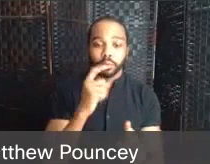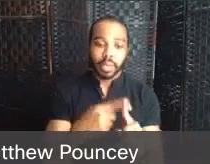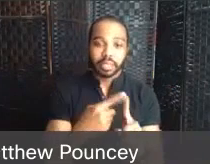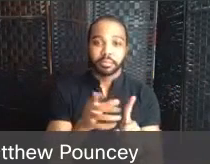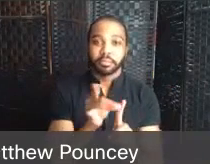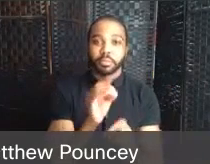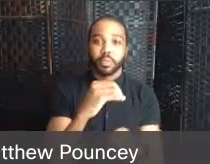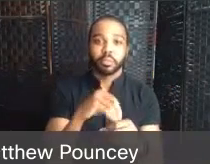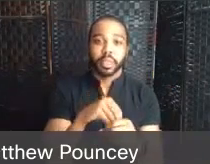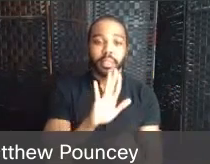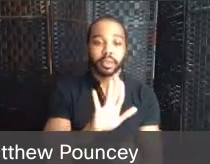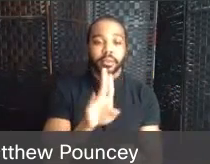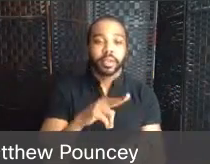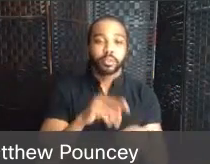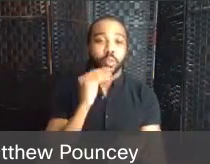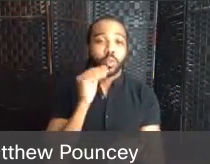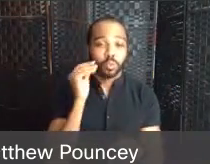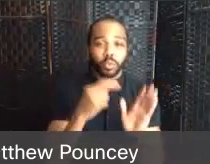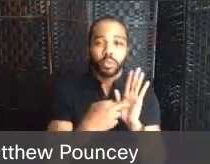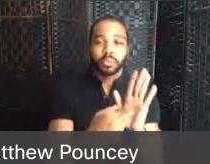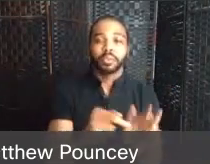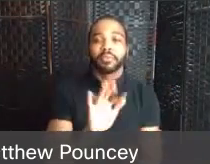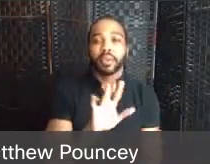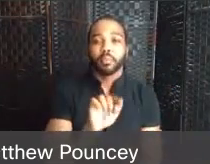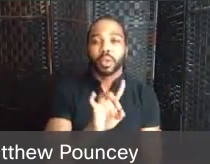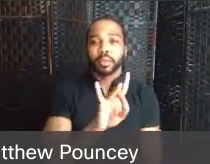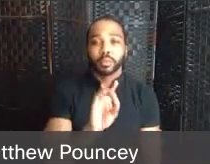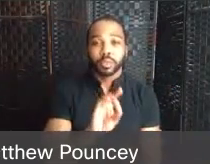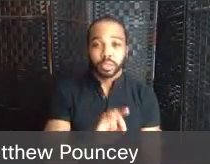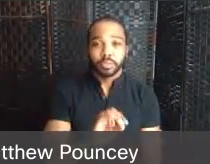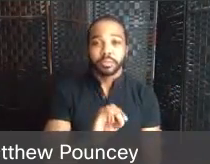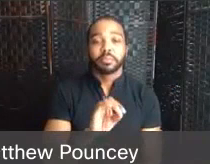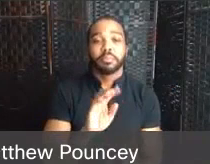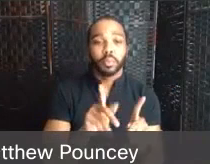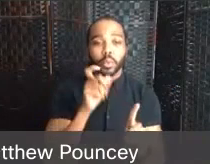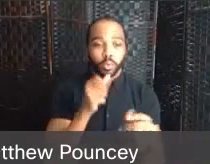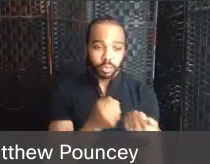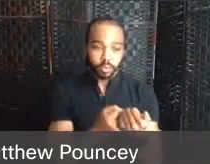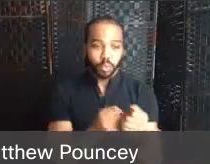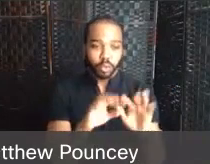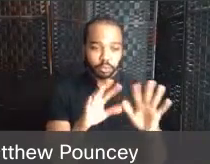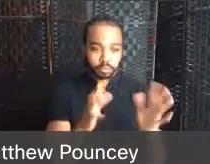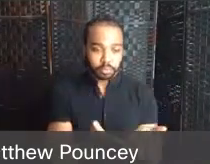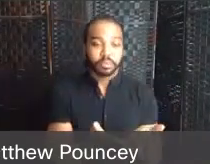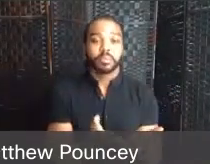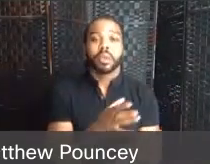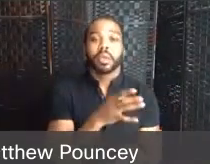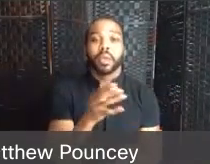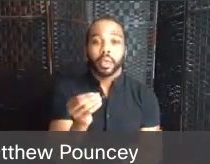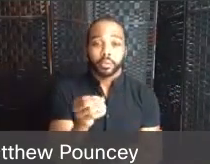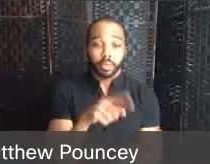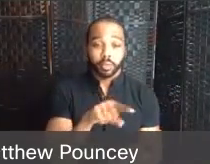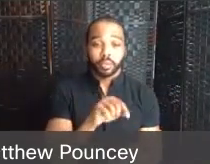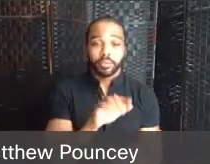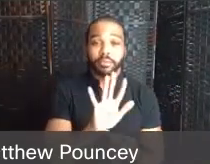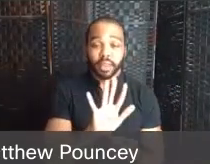their natural homes represent 5.8% of people we support in natural homes. And of those, 5